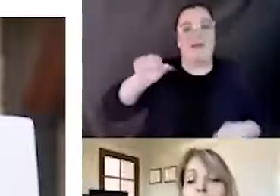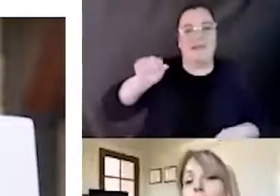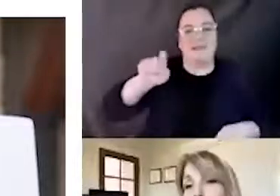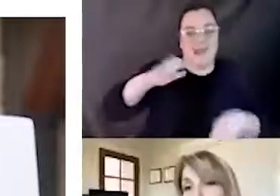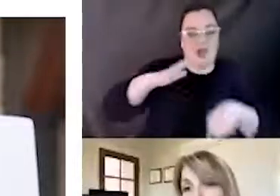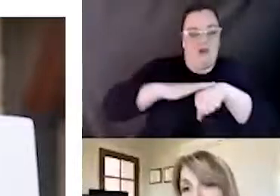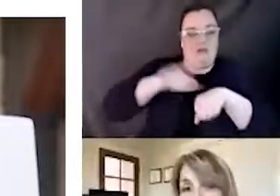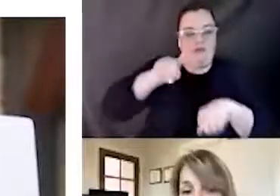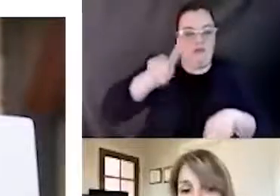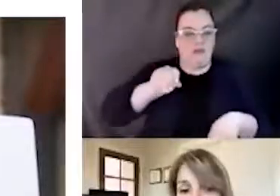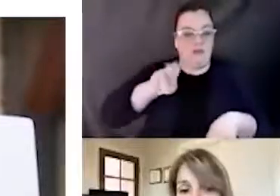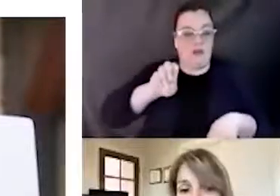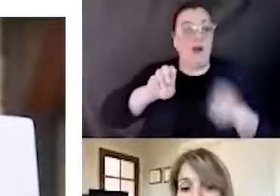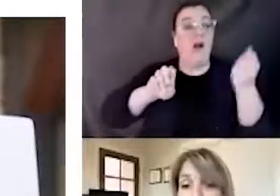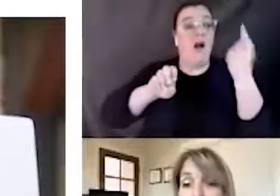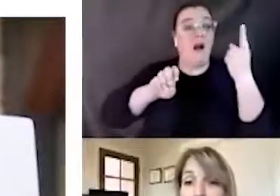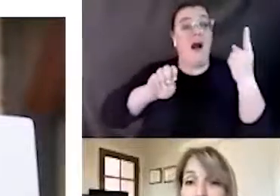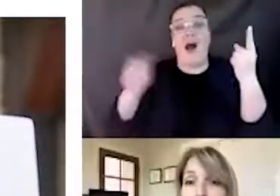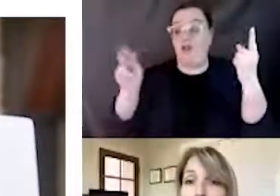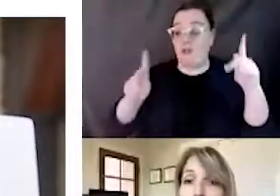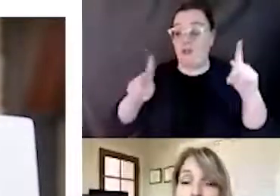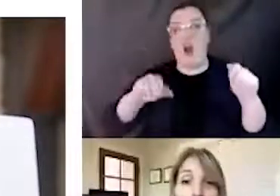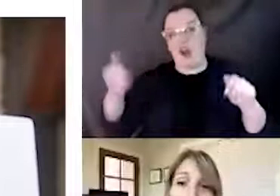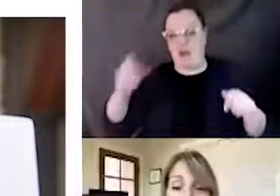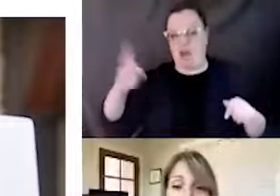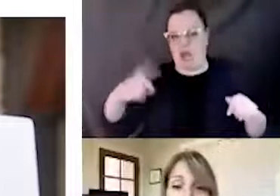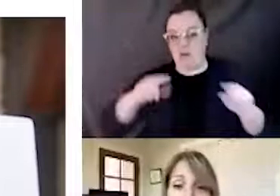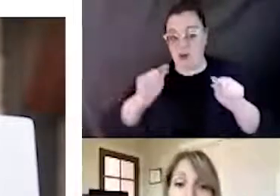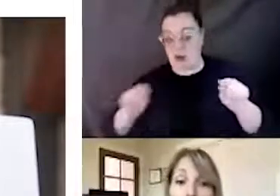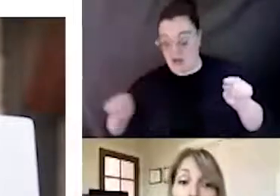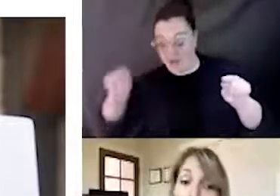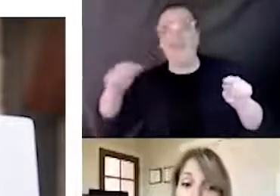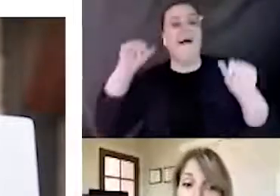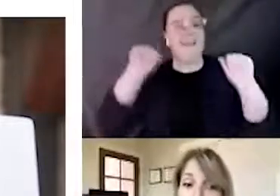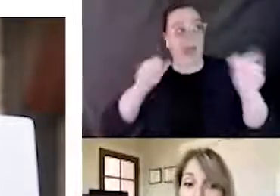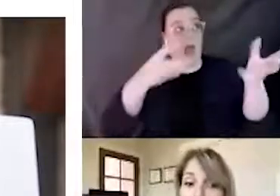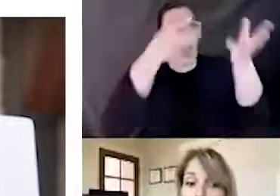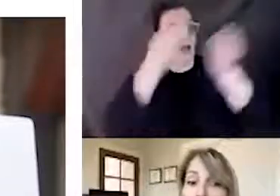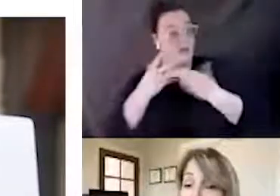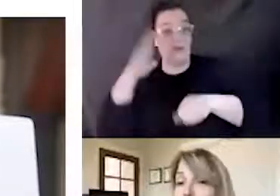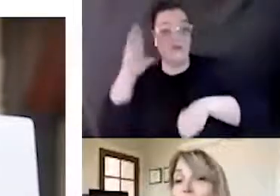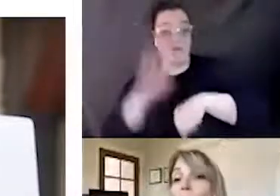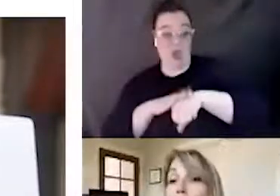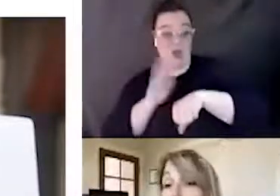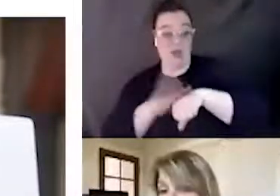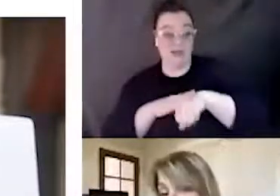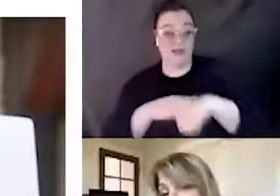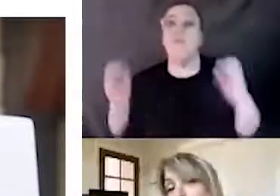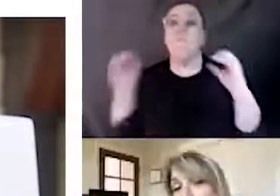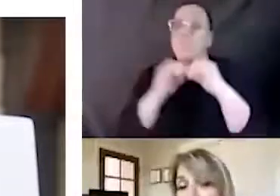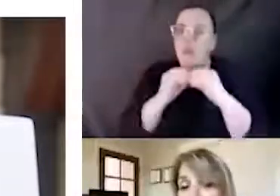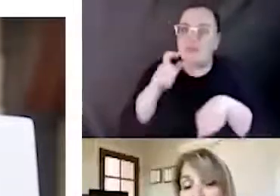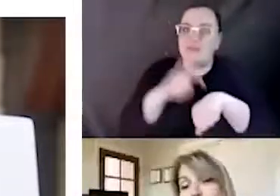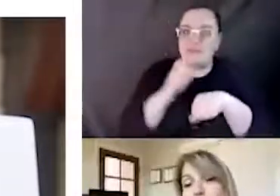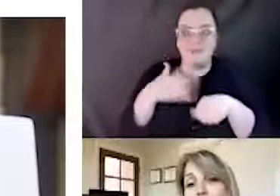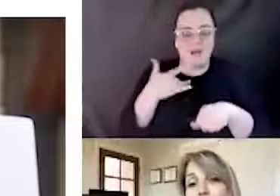they're going to be able to get a warning. And the further away they are from the epicenter, the more warning time they'll have before those waves reach them, before